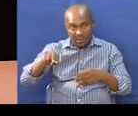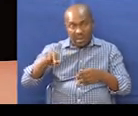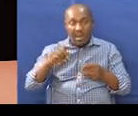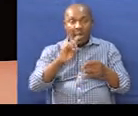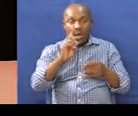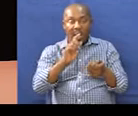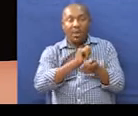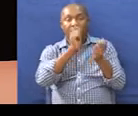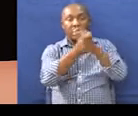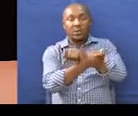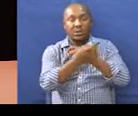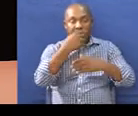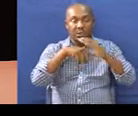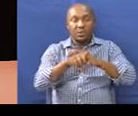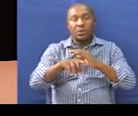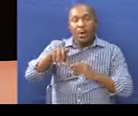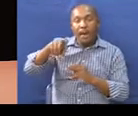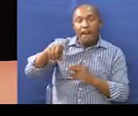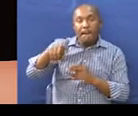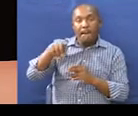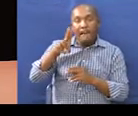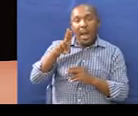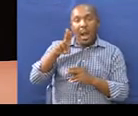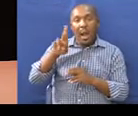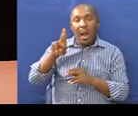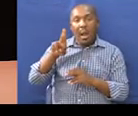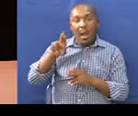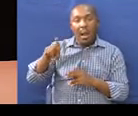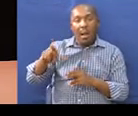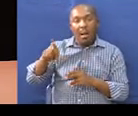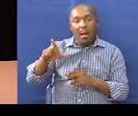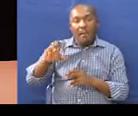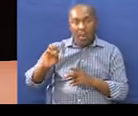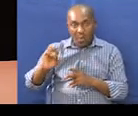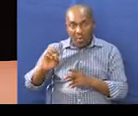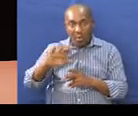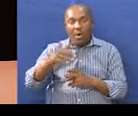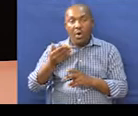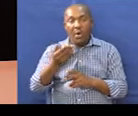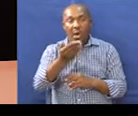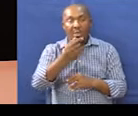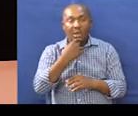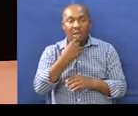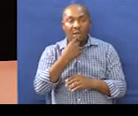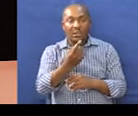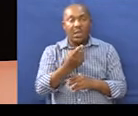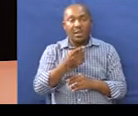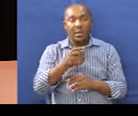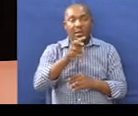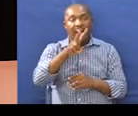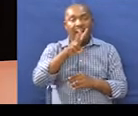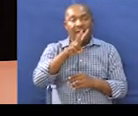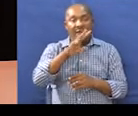purple. Other people say it is violet. It can either be purple or violet. But during report